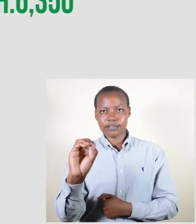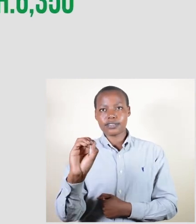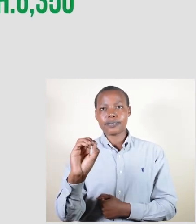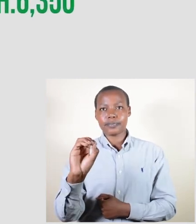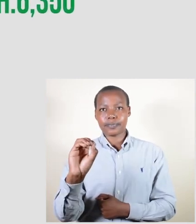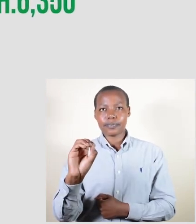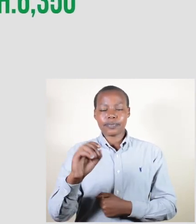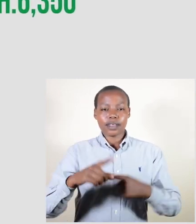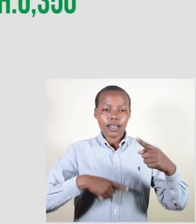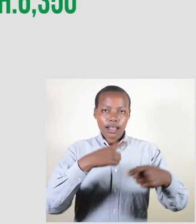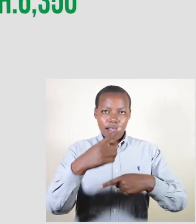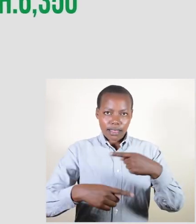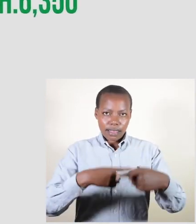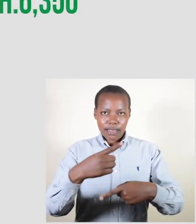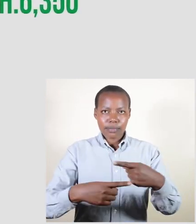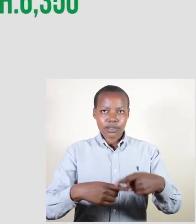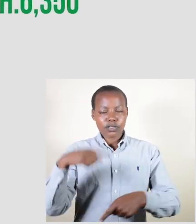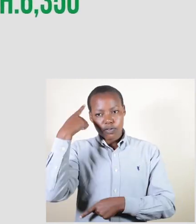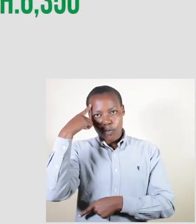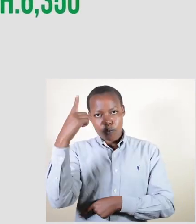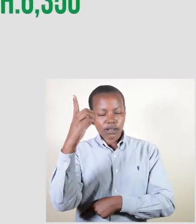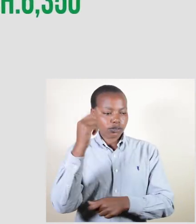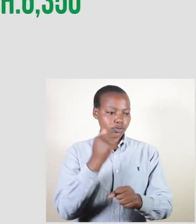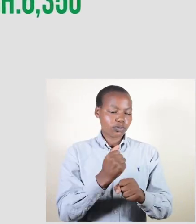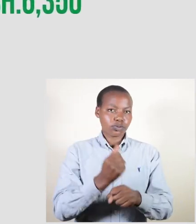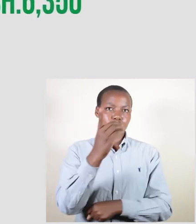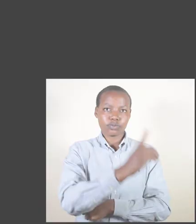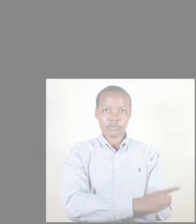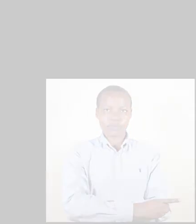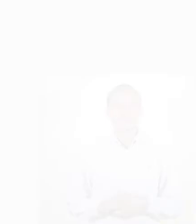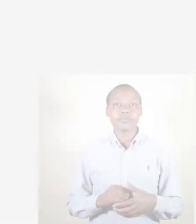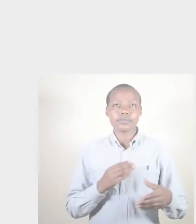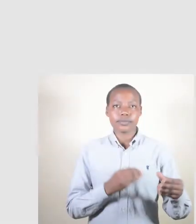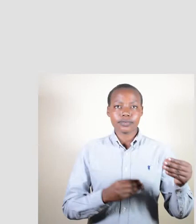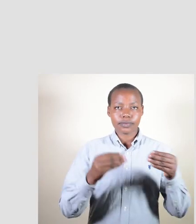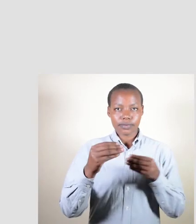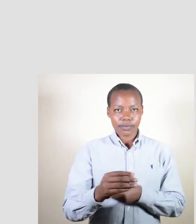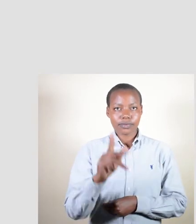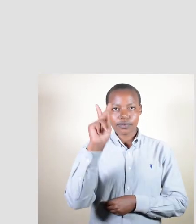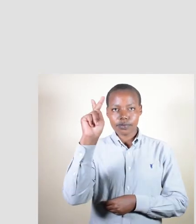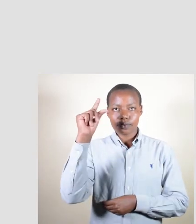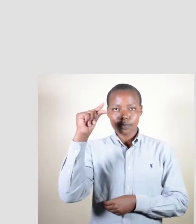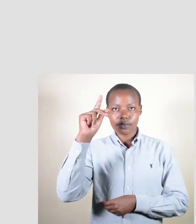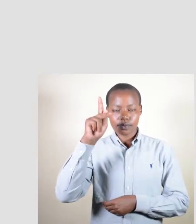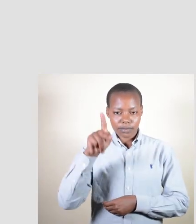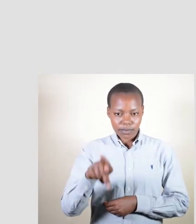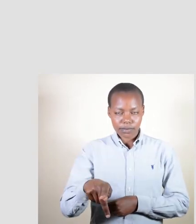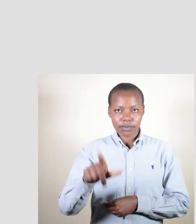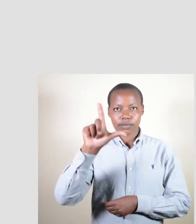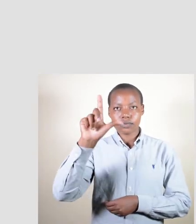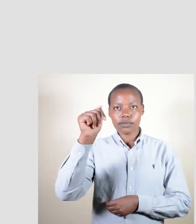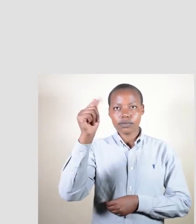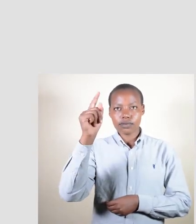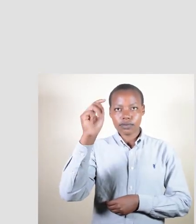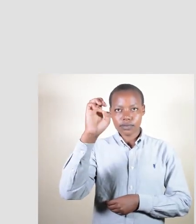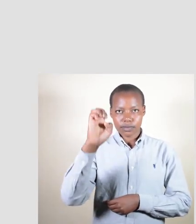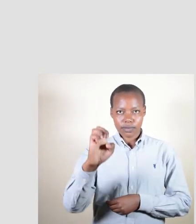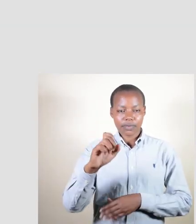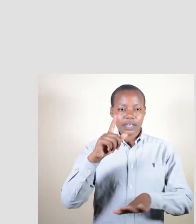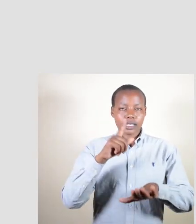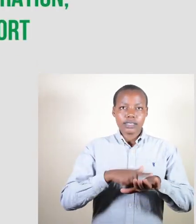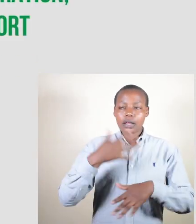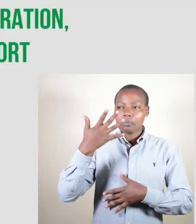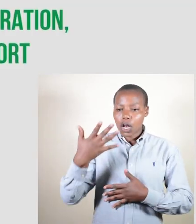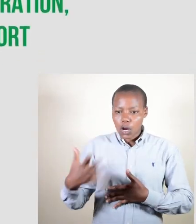6,350 Kenyan shillings. The process takes 1 working day. Replacement of KG plates when it's lost